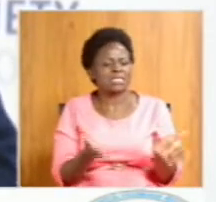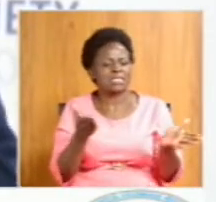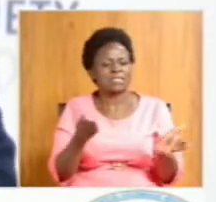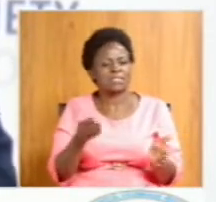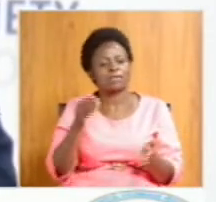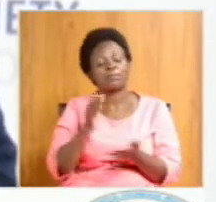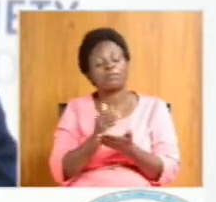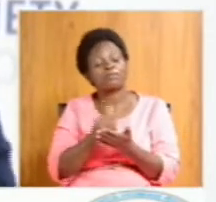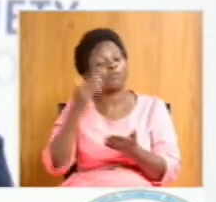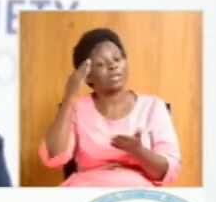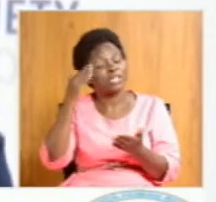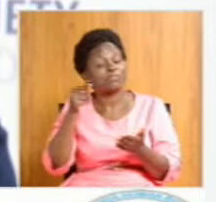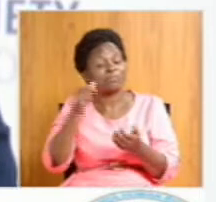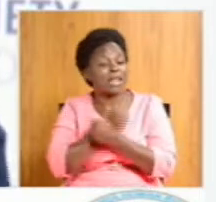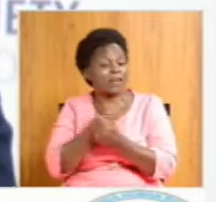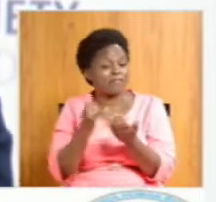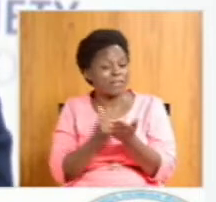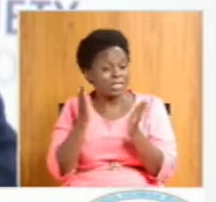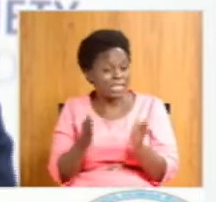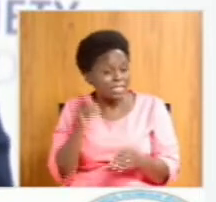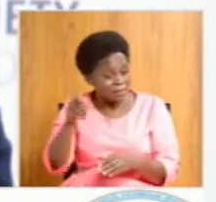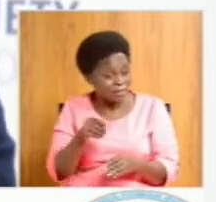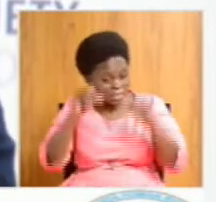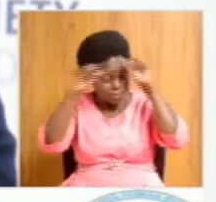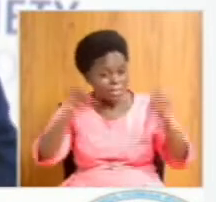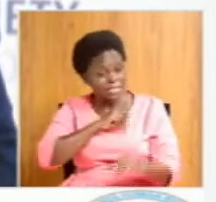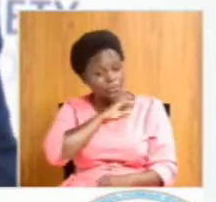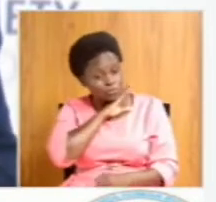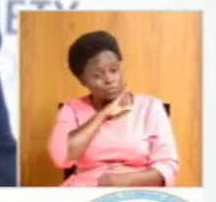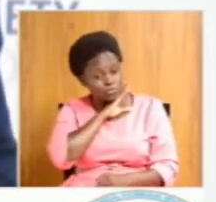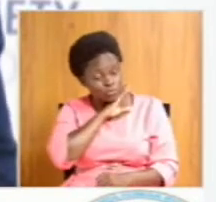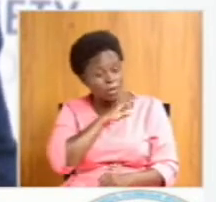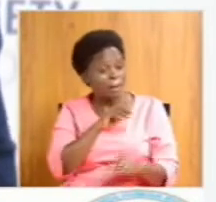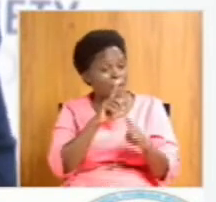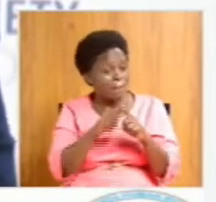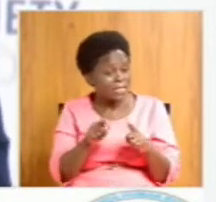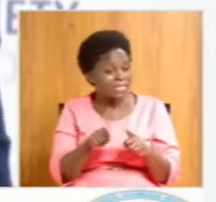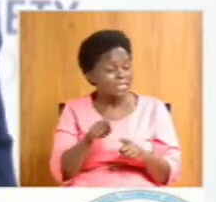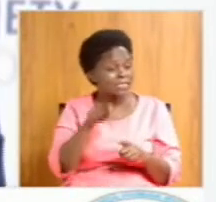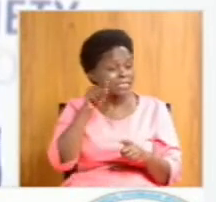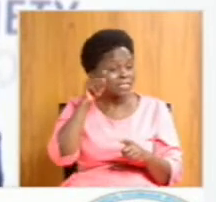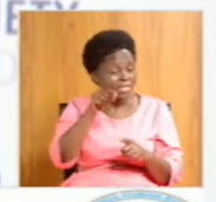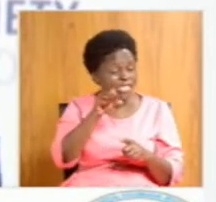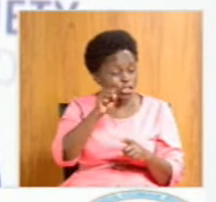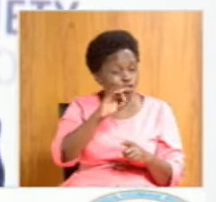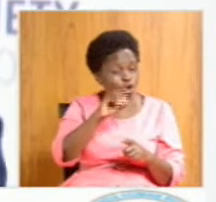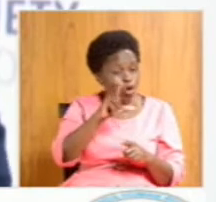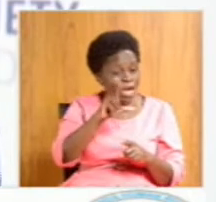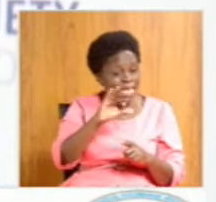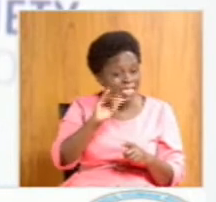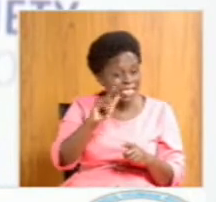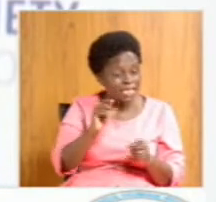that he loves using that phrase, my investors. He was complaining. He was alarmed. But McHugh, in the Solicitor General's office,